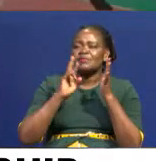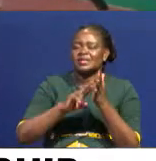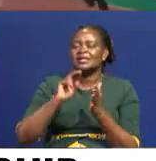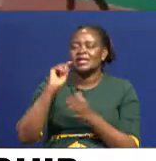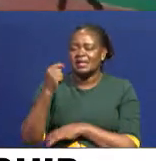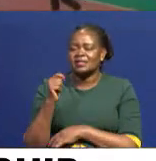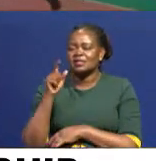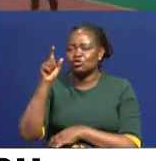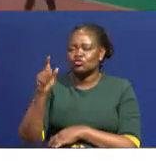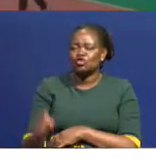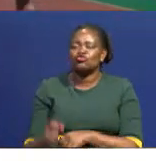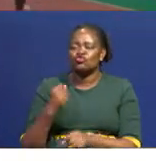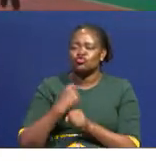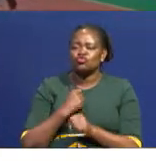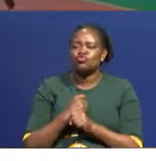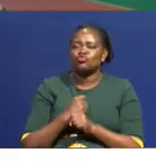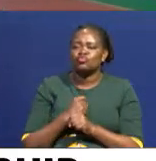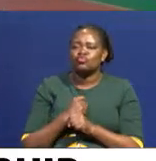continental assignment.